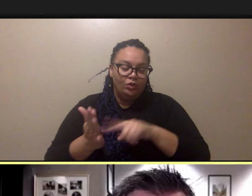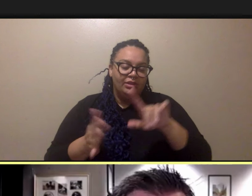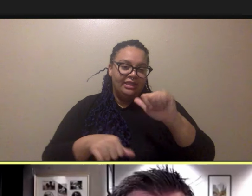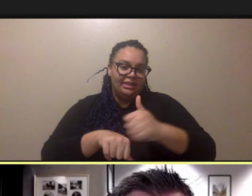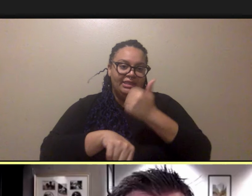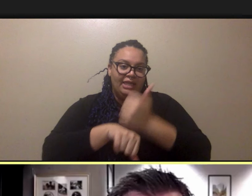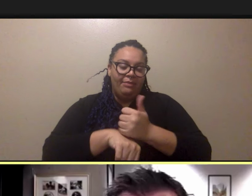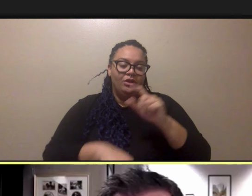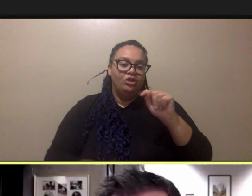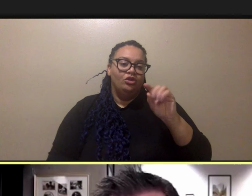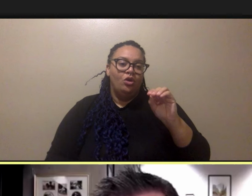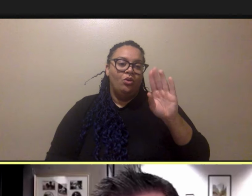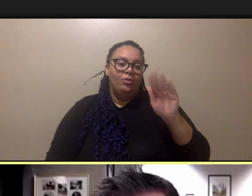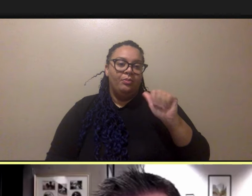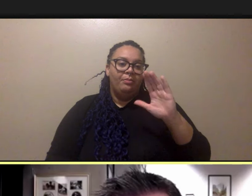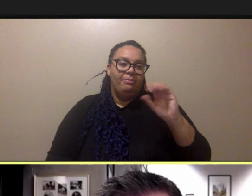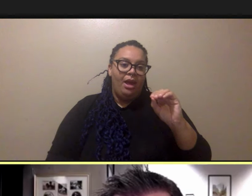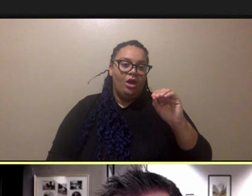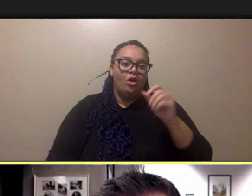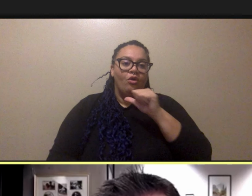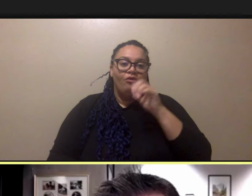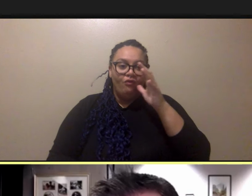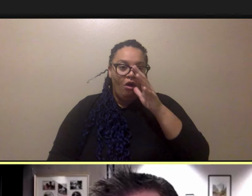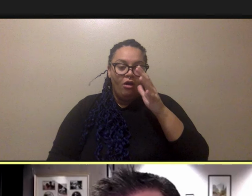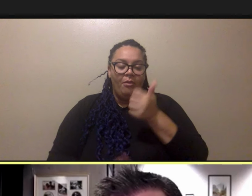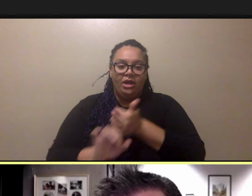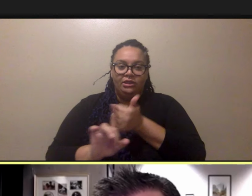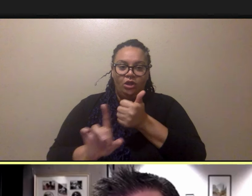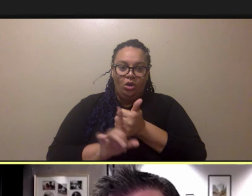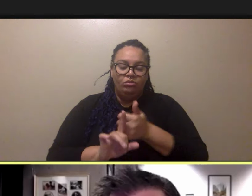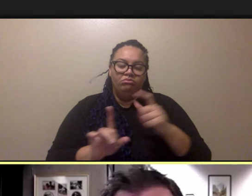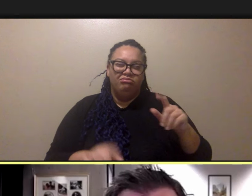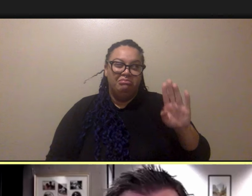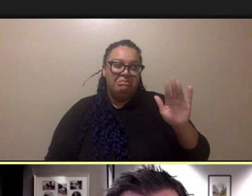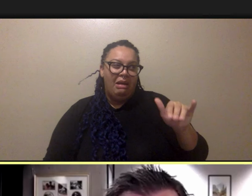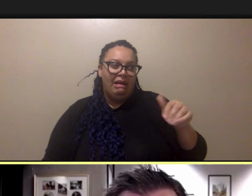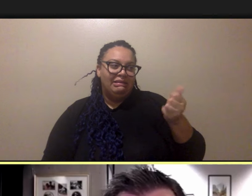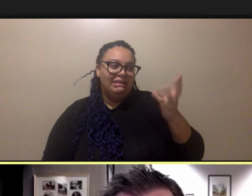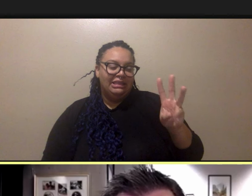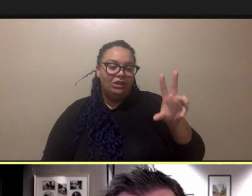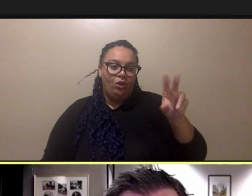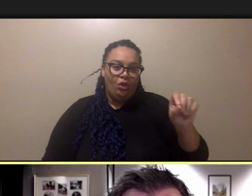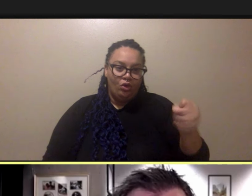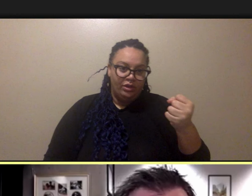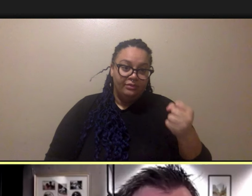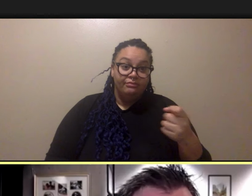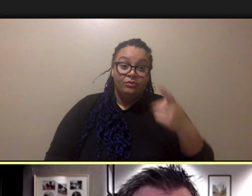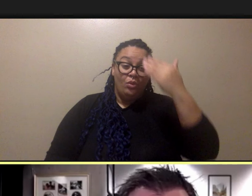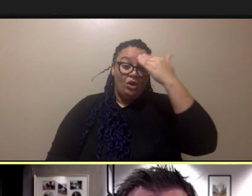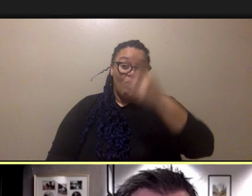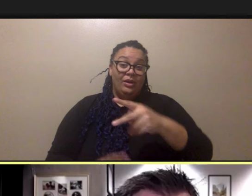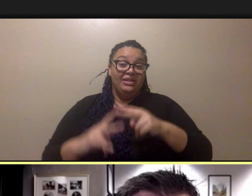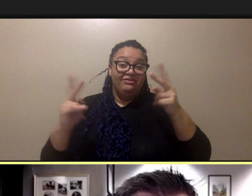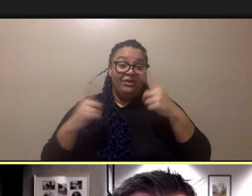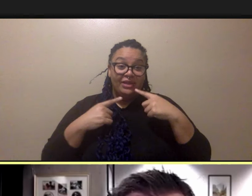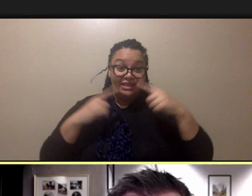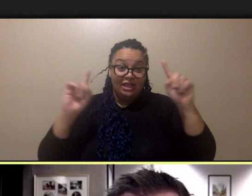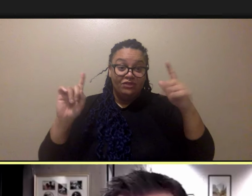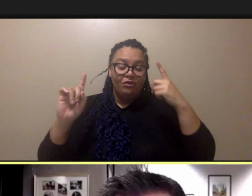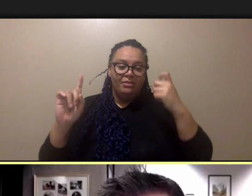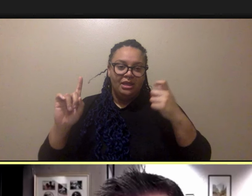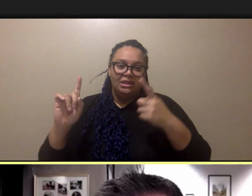of his own by the 1630s. And he grew his farm. We know he was quite successful because he was in a couple different court cases that